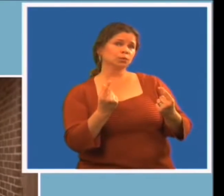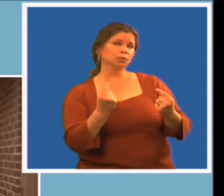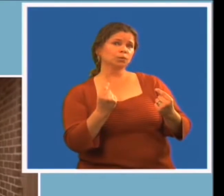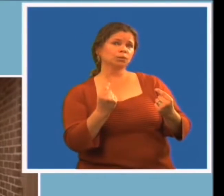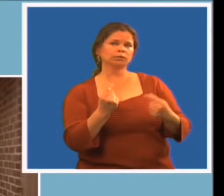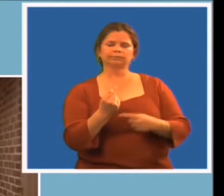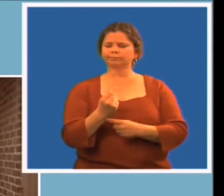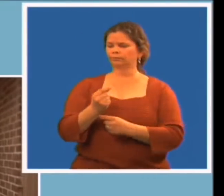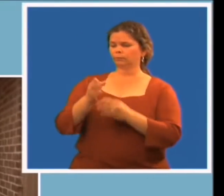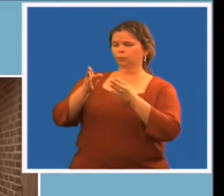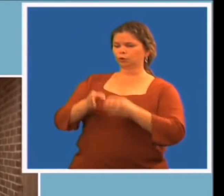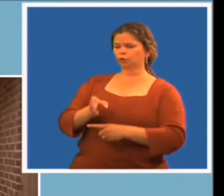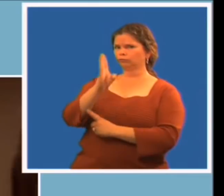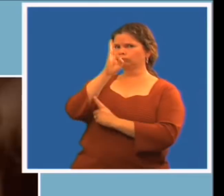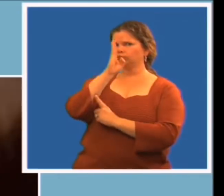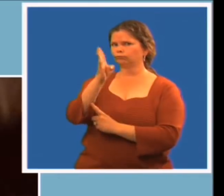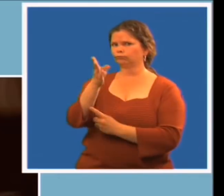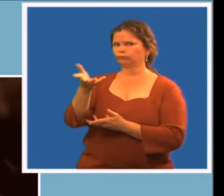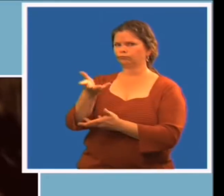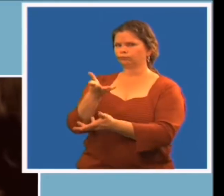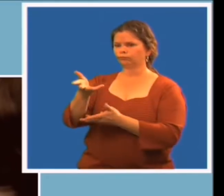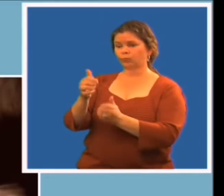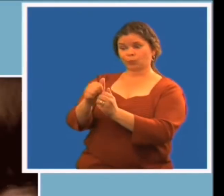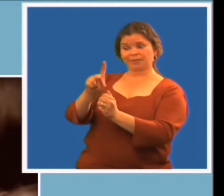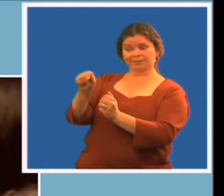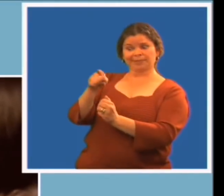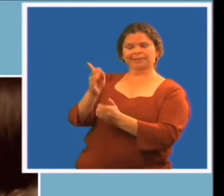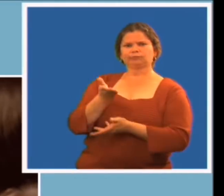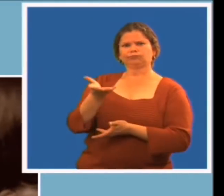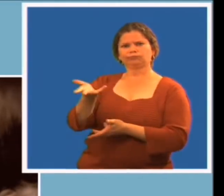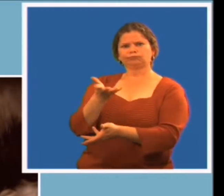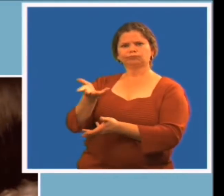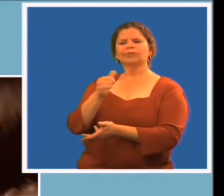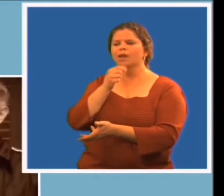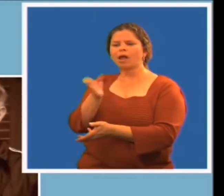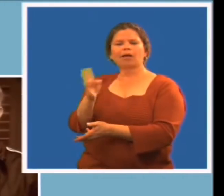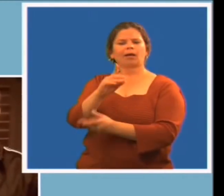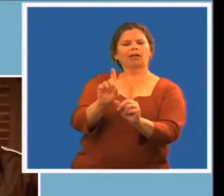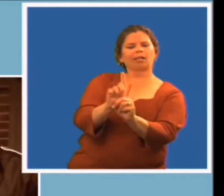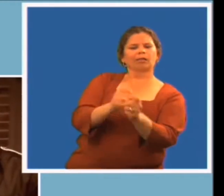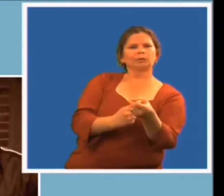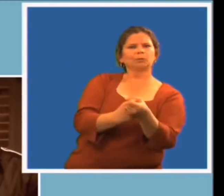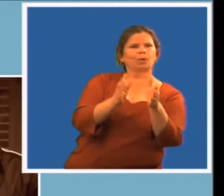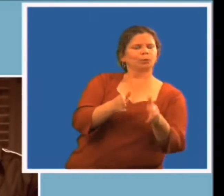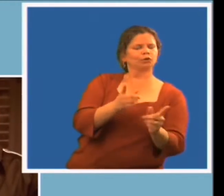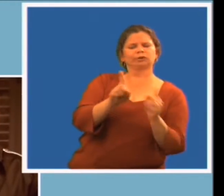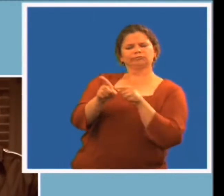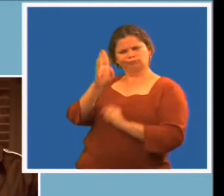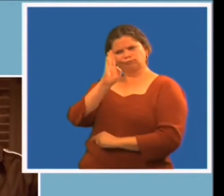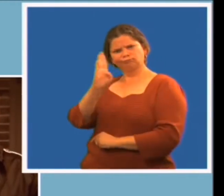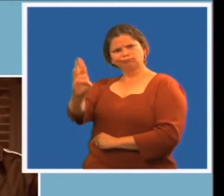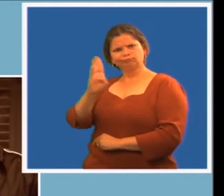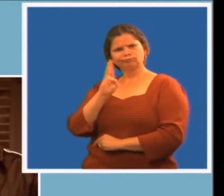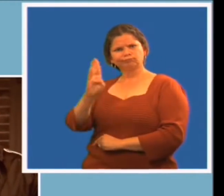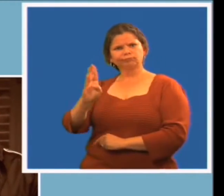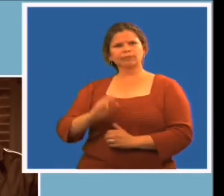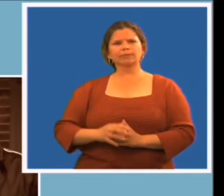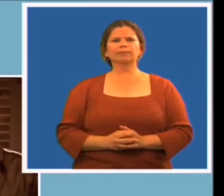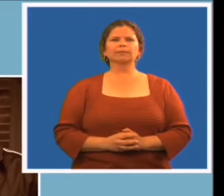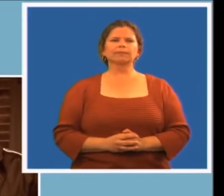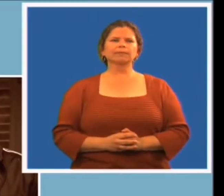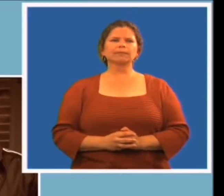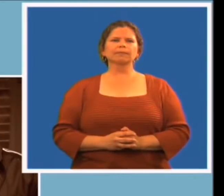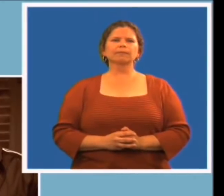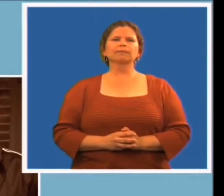The principal spoke directly to the person with a disability, not the support person. The oral instructions were inclusive,